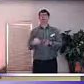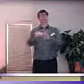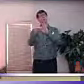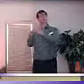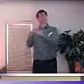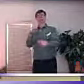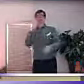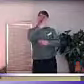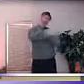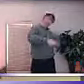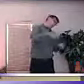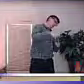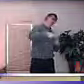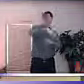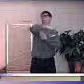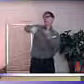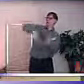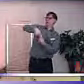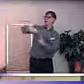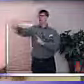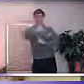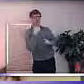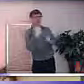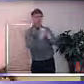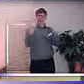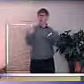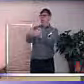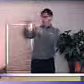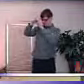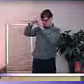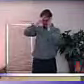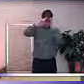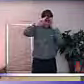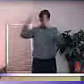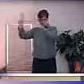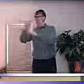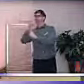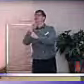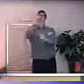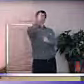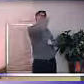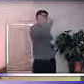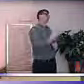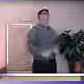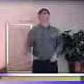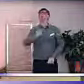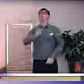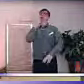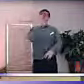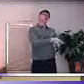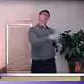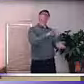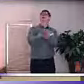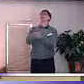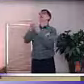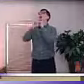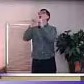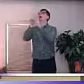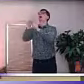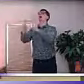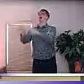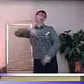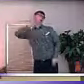know, the world around us is ours to explore. And from the first moment we learn how to talk,